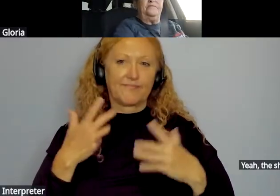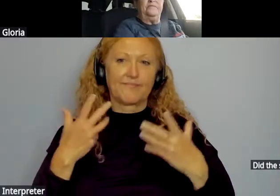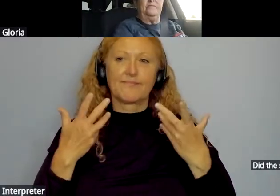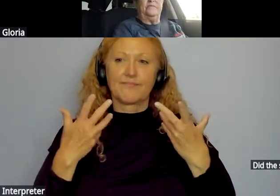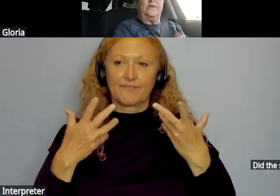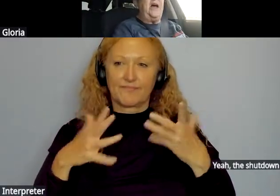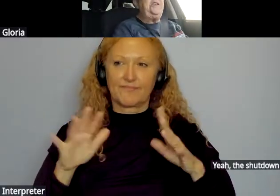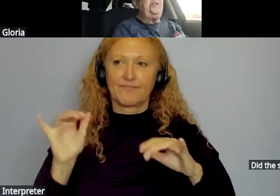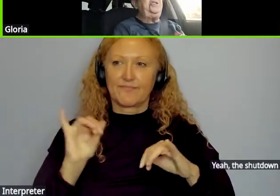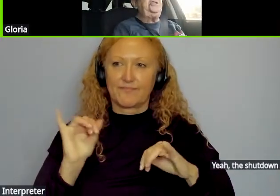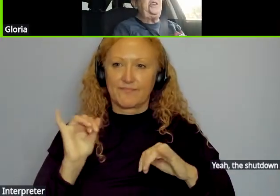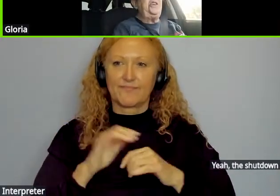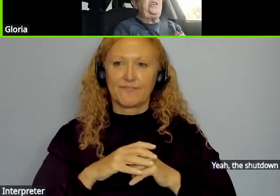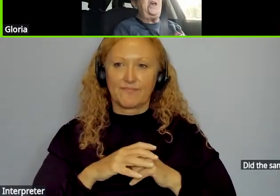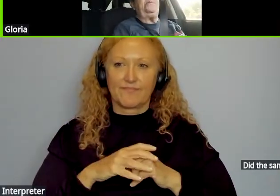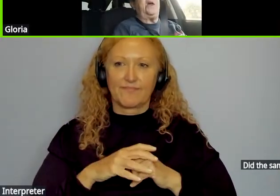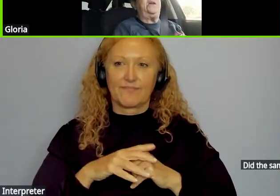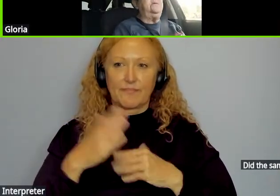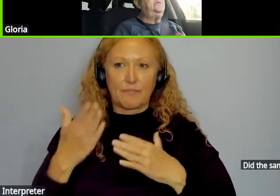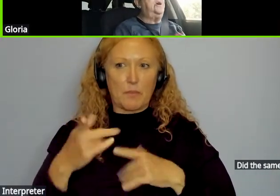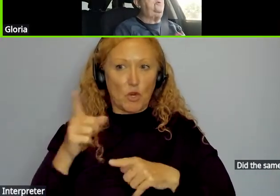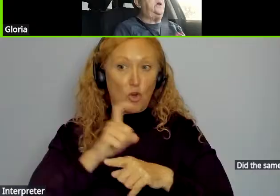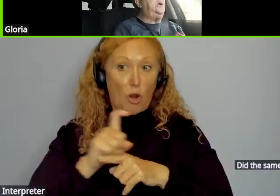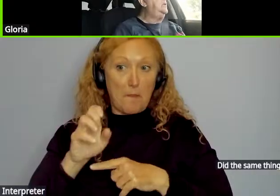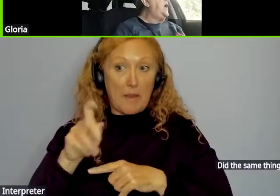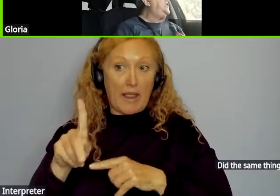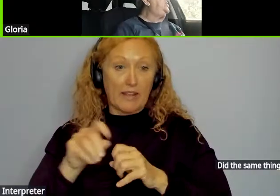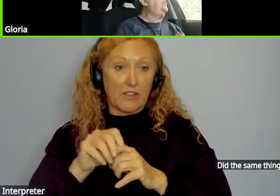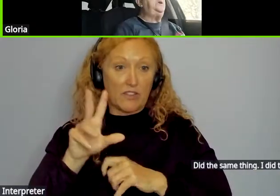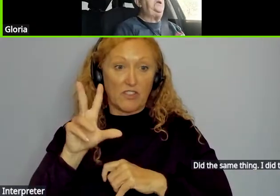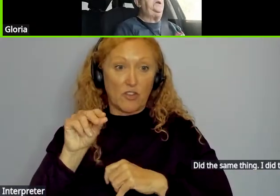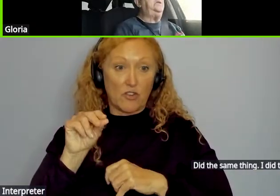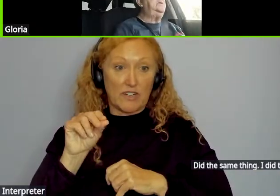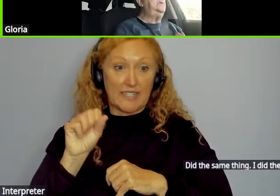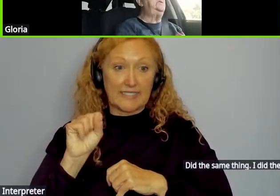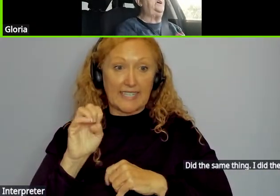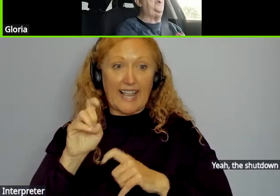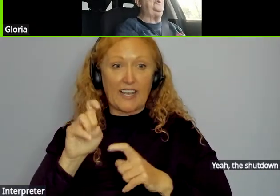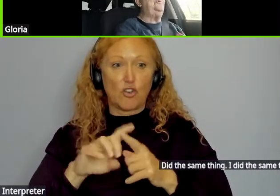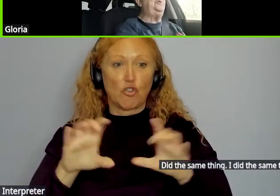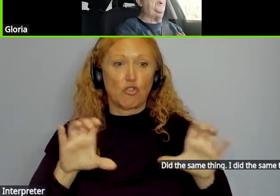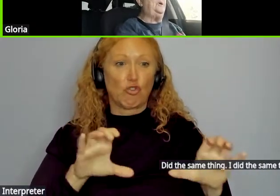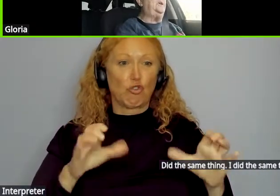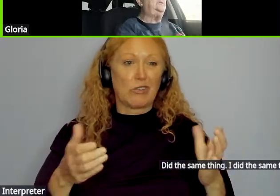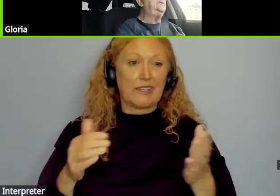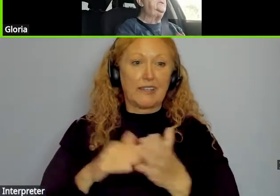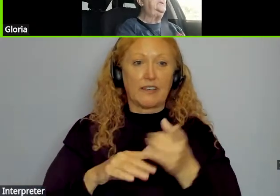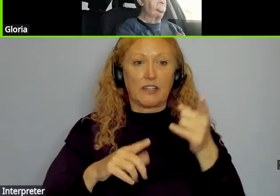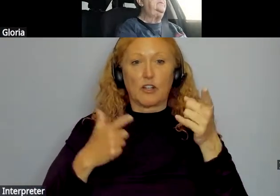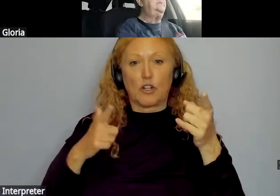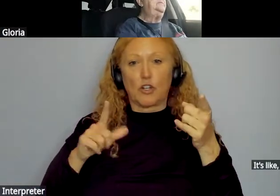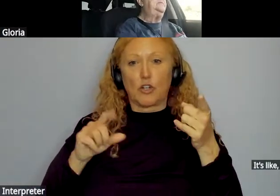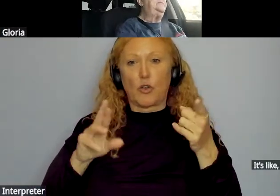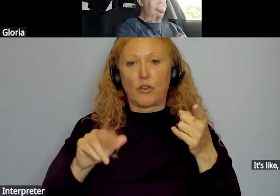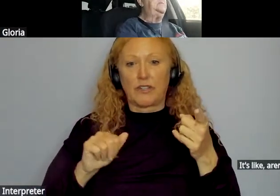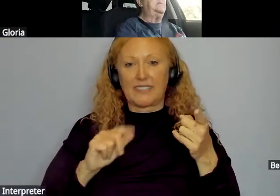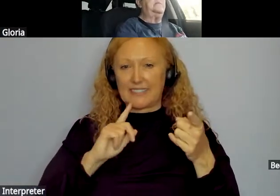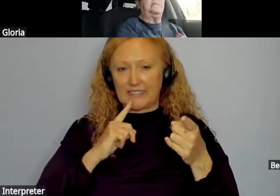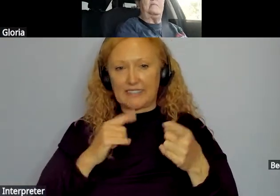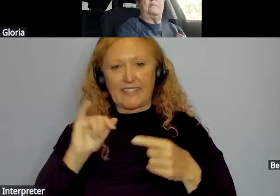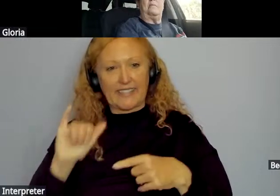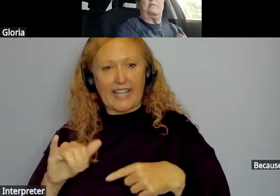seconds. I did the same thing the other day. Had to do it again. It's like, are you serious? Because that's